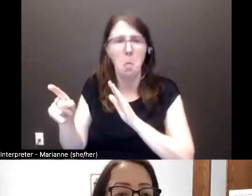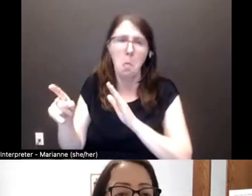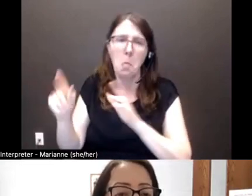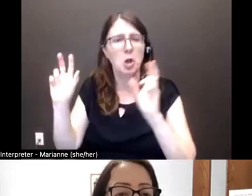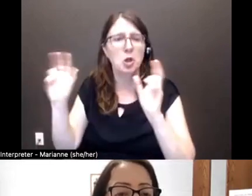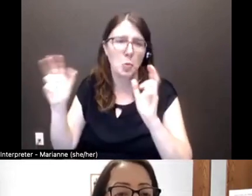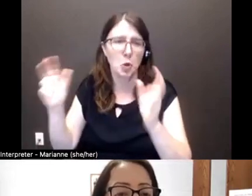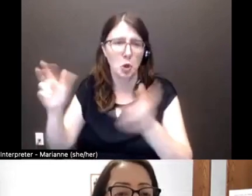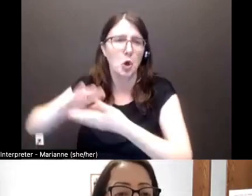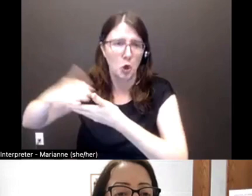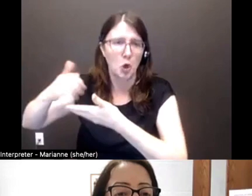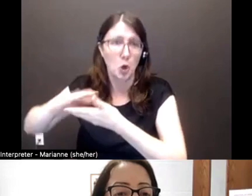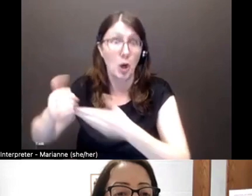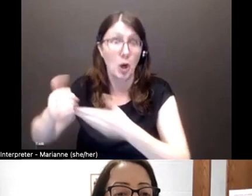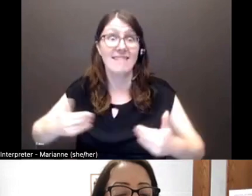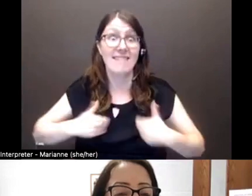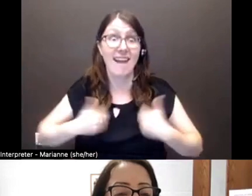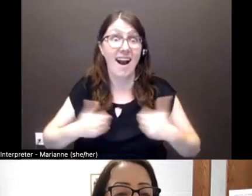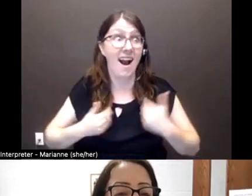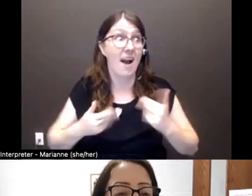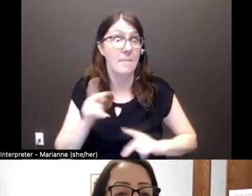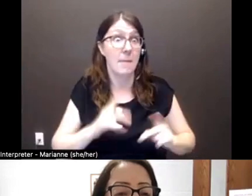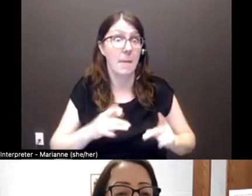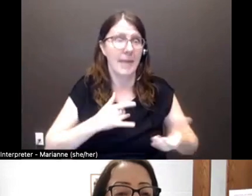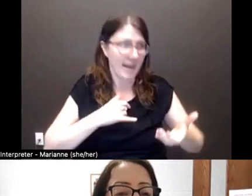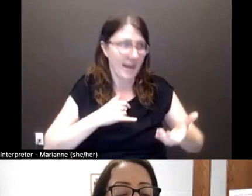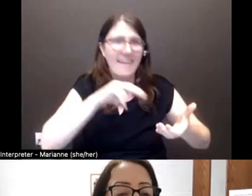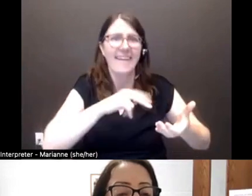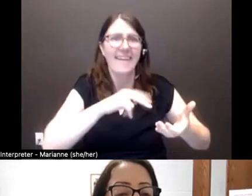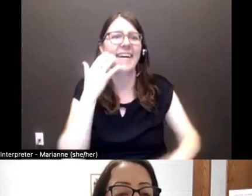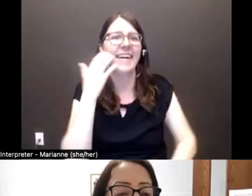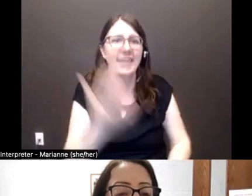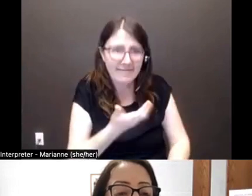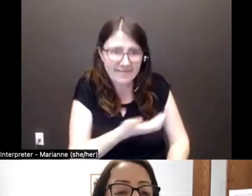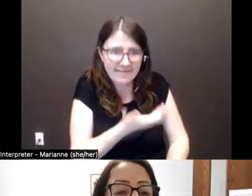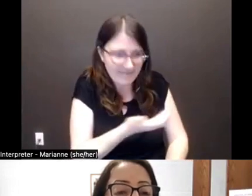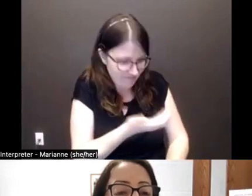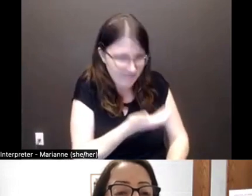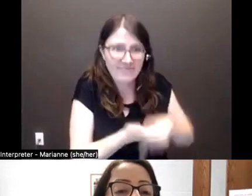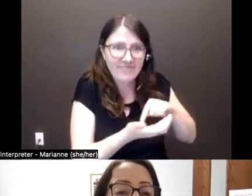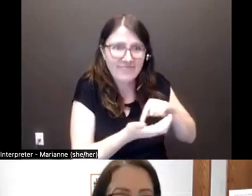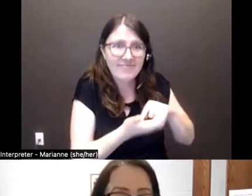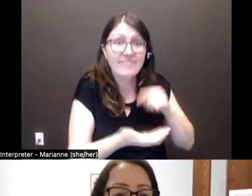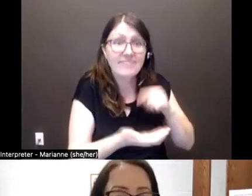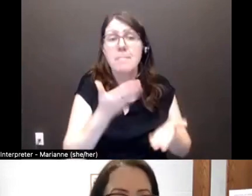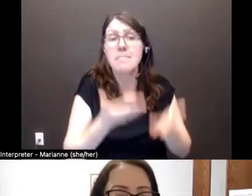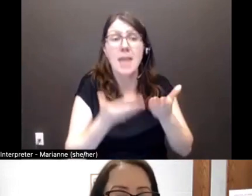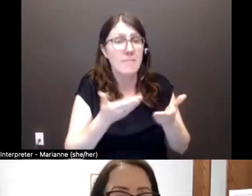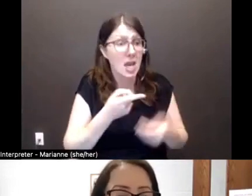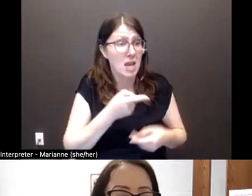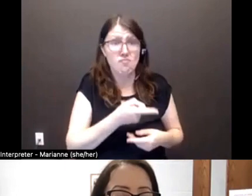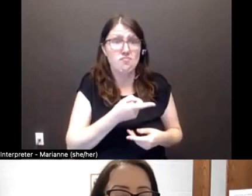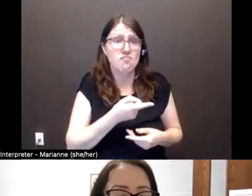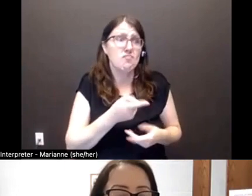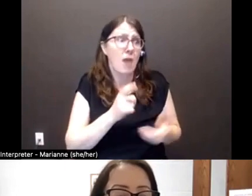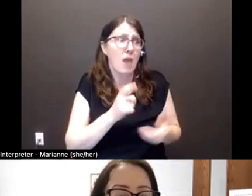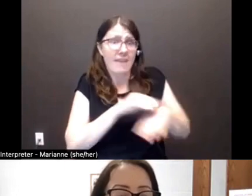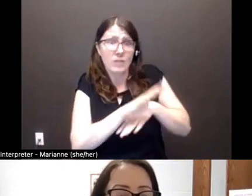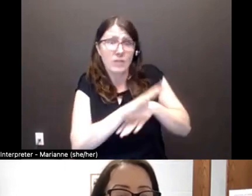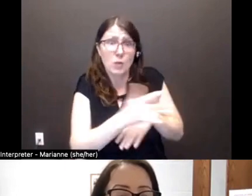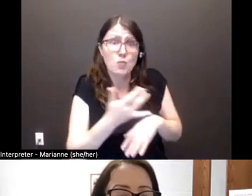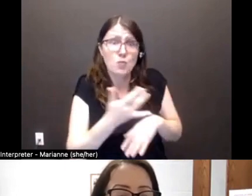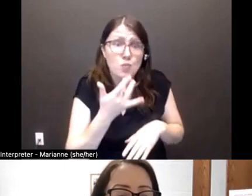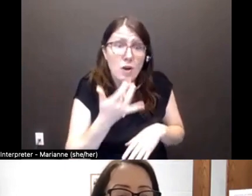more used to the mobile devices than we are. So they may have a slightly different preference and be a bit more open to trying or